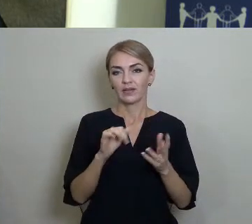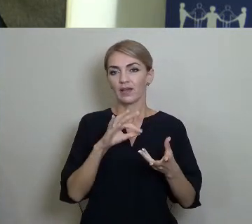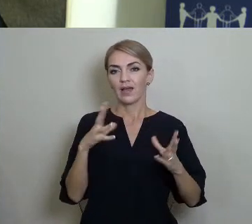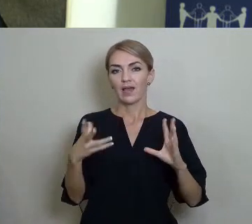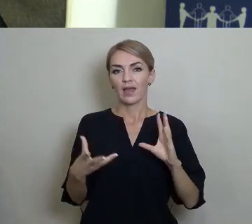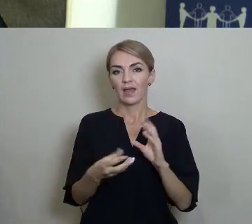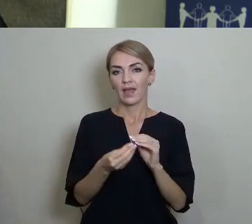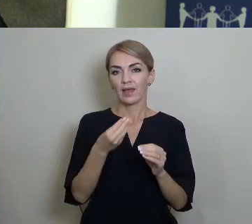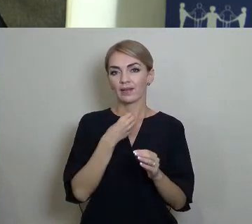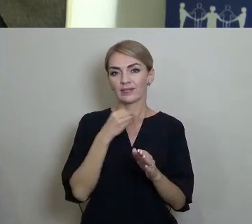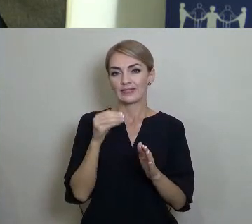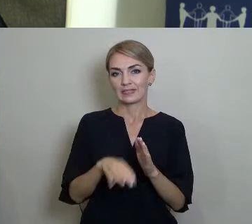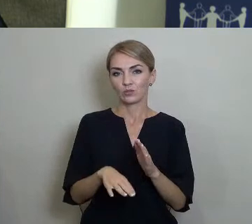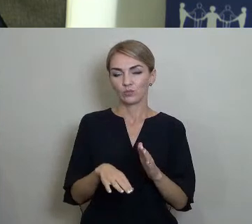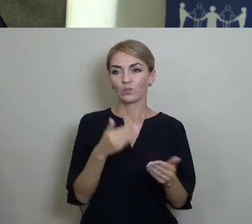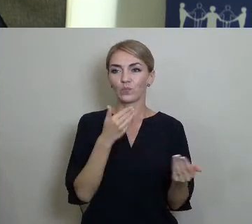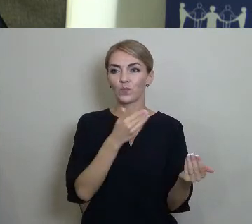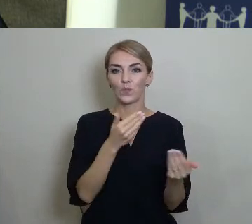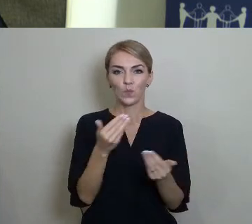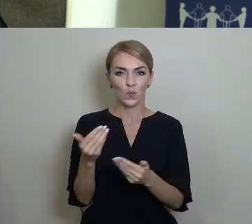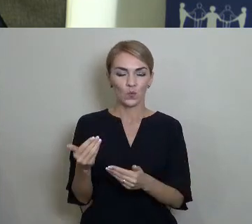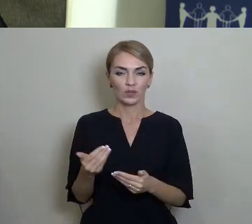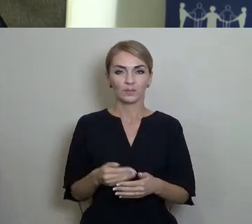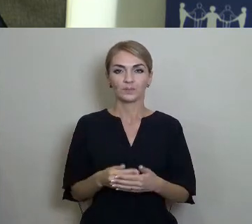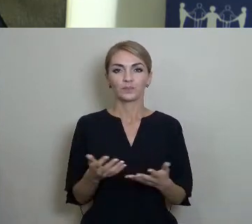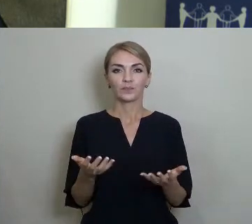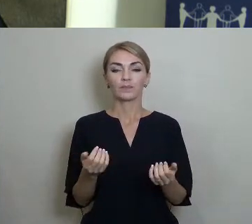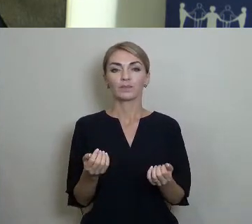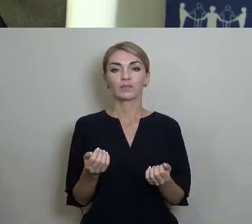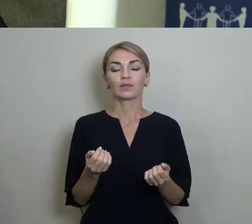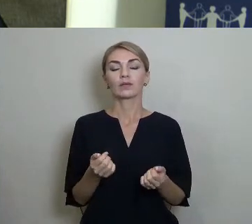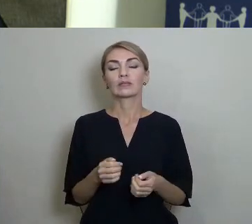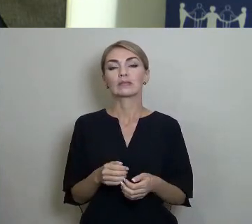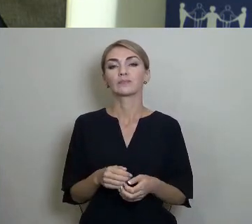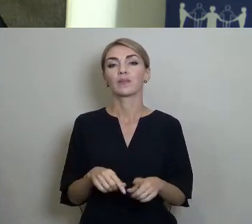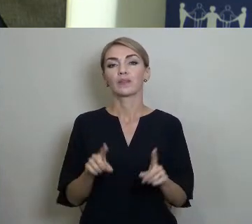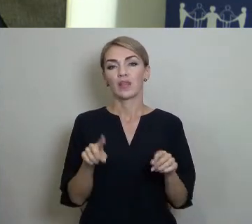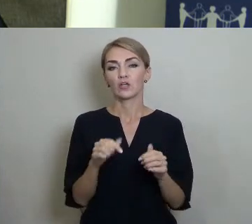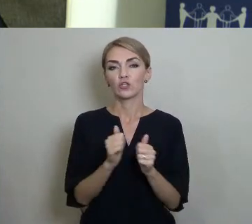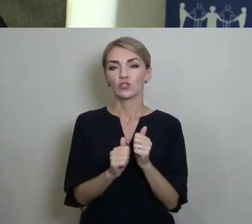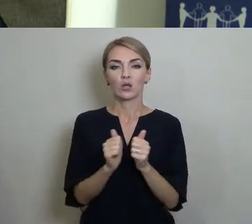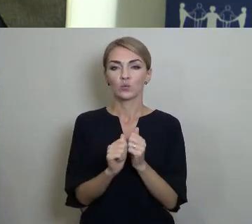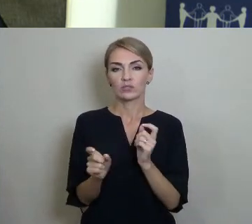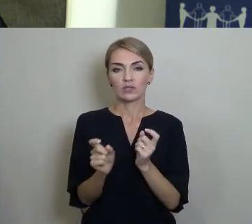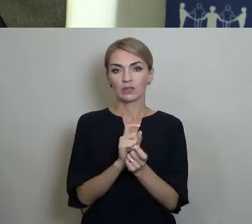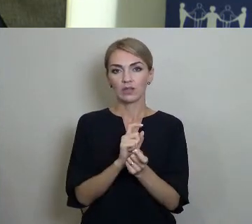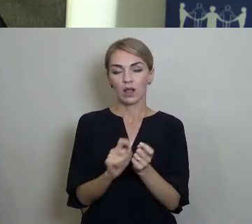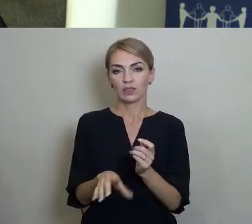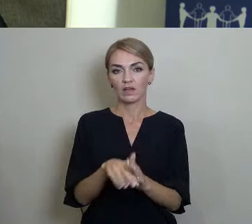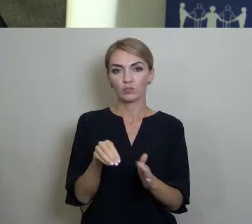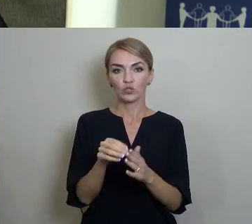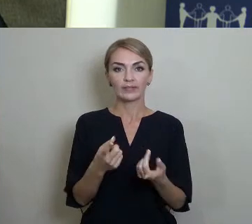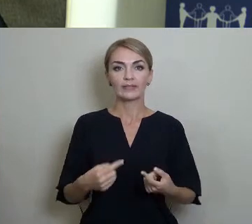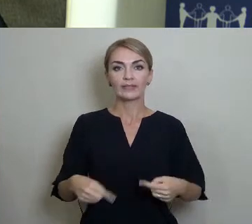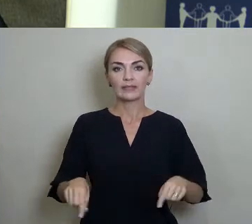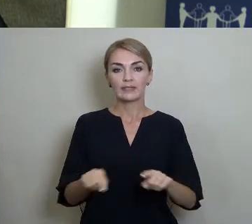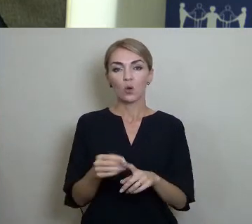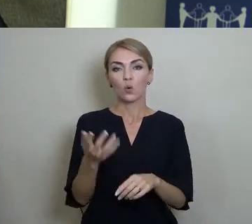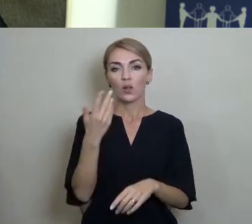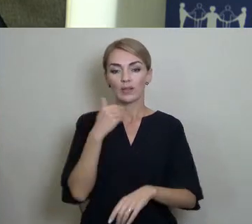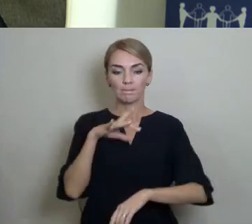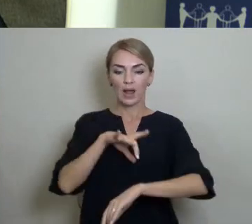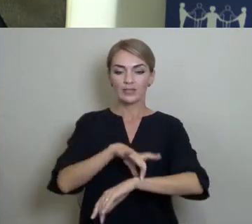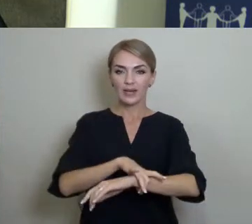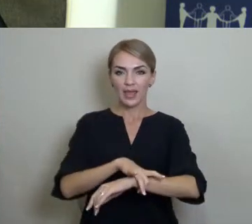the political parties love to use printing the results of the exit poll at midnight on the eve of the Day